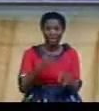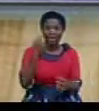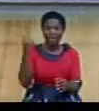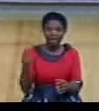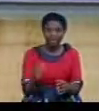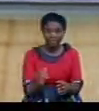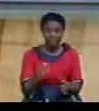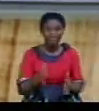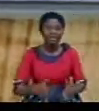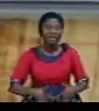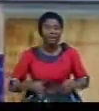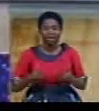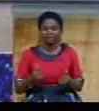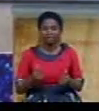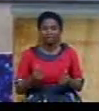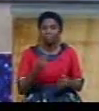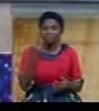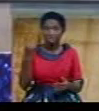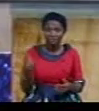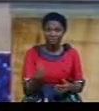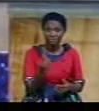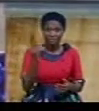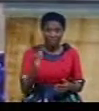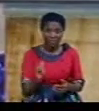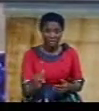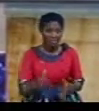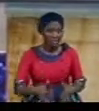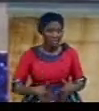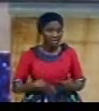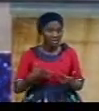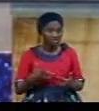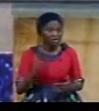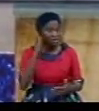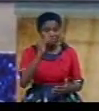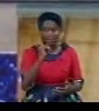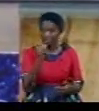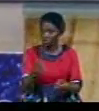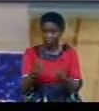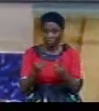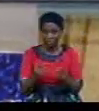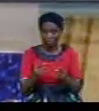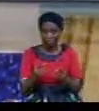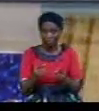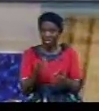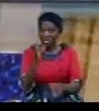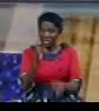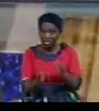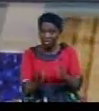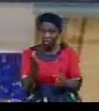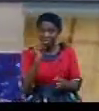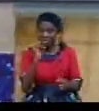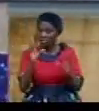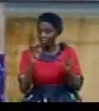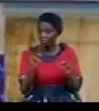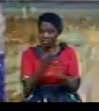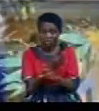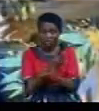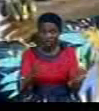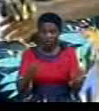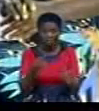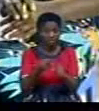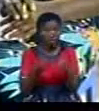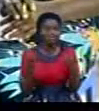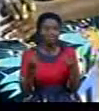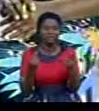everlasting life will not come eternal life will not come if there's no freedom from sin the top